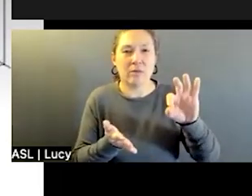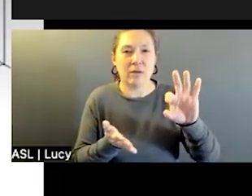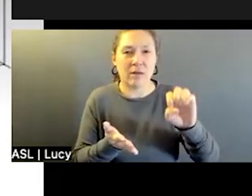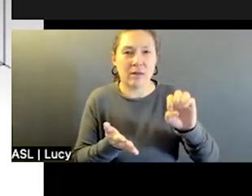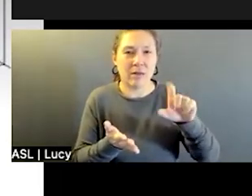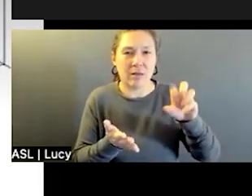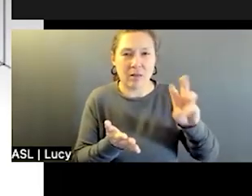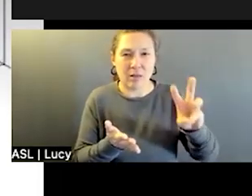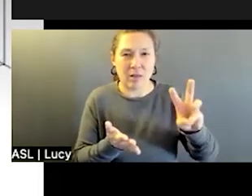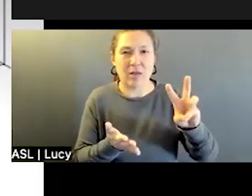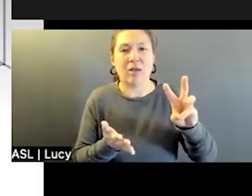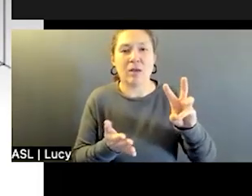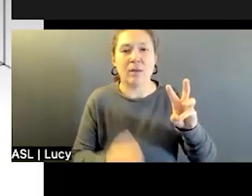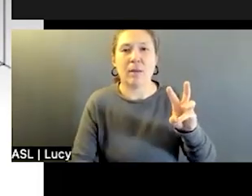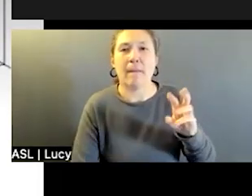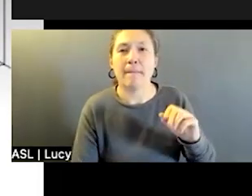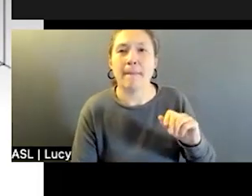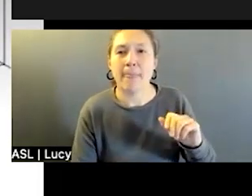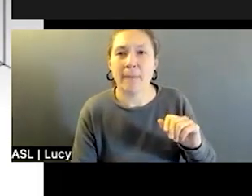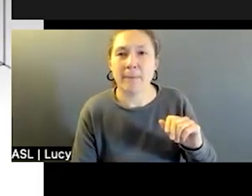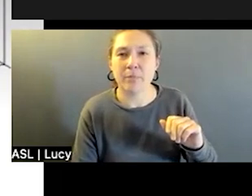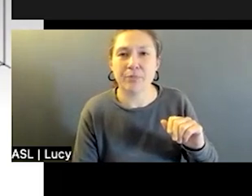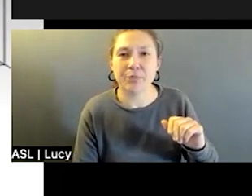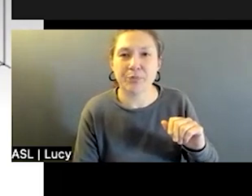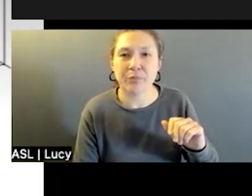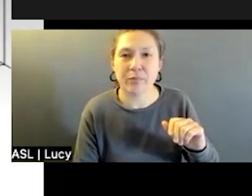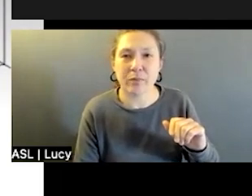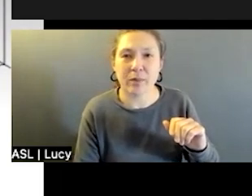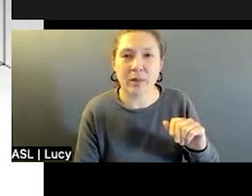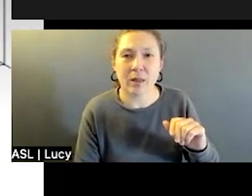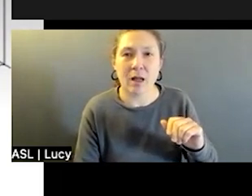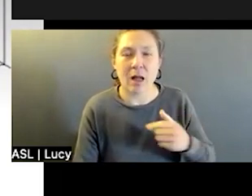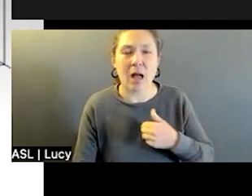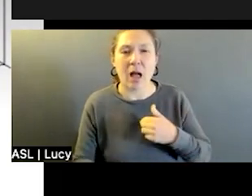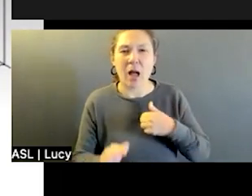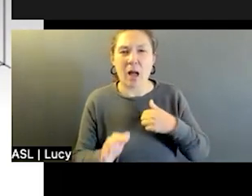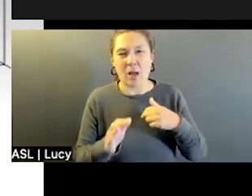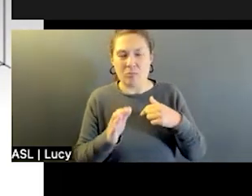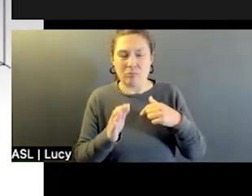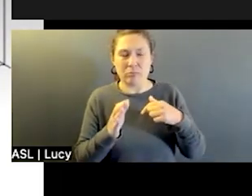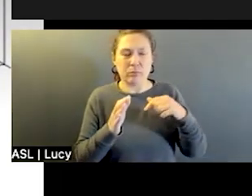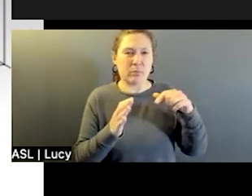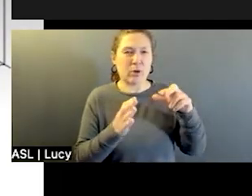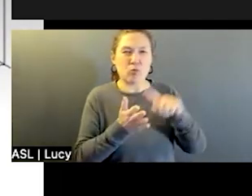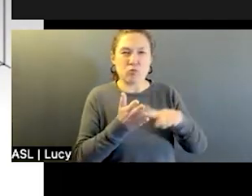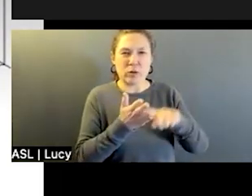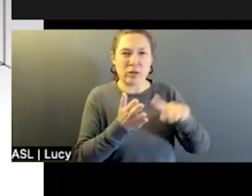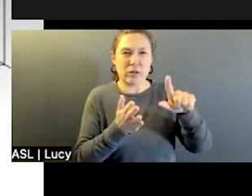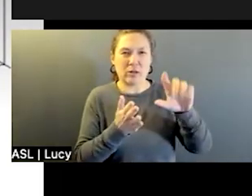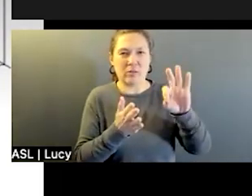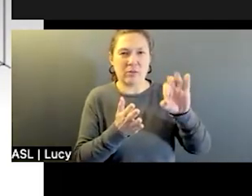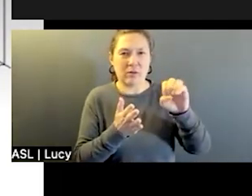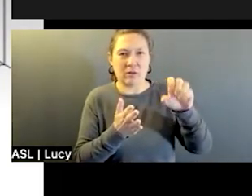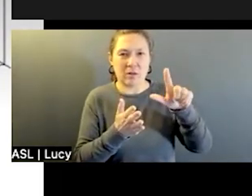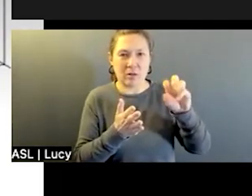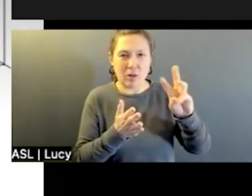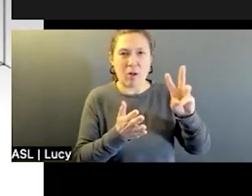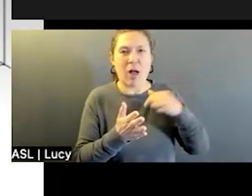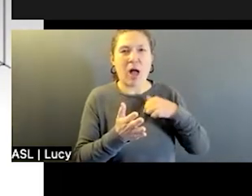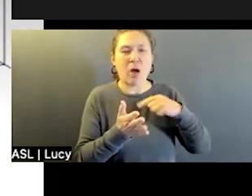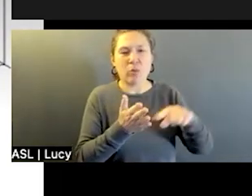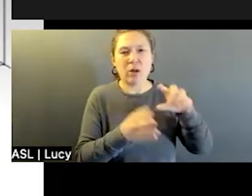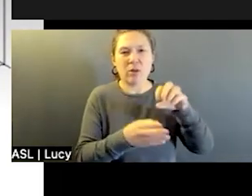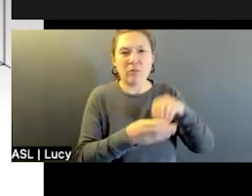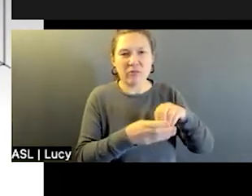in Benevento, Italy. And my research spans different fields of mathematics, from